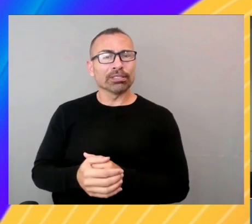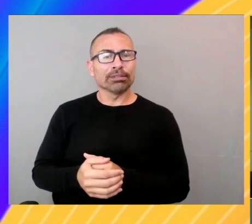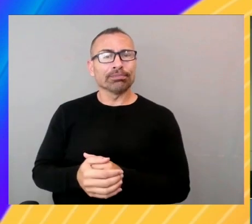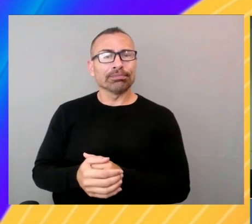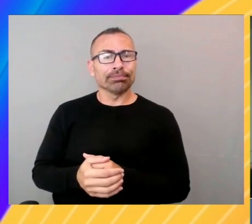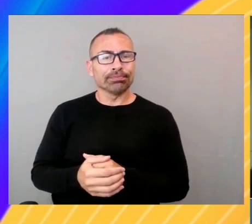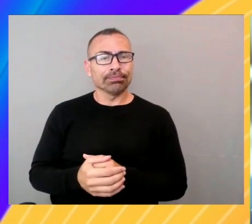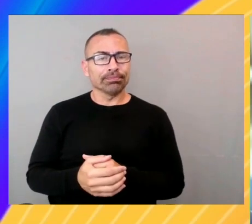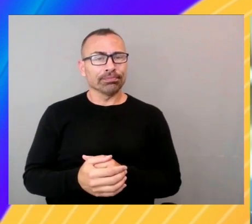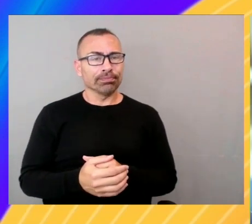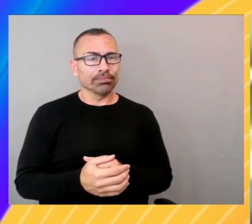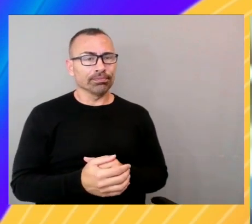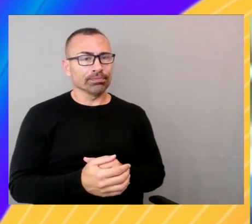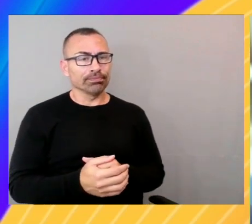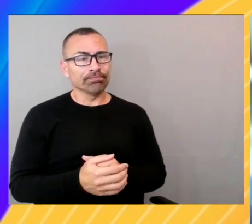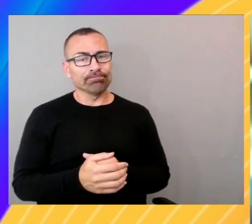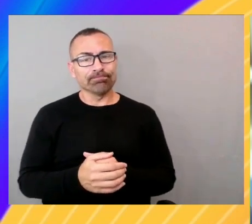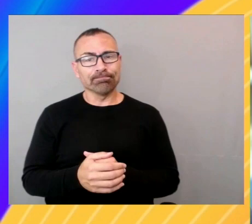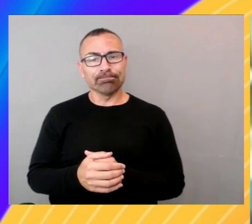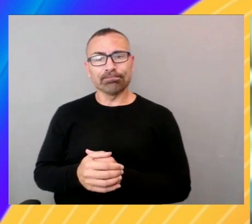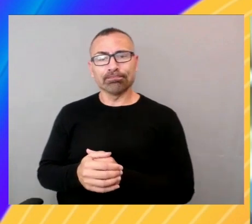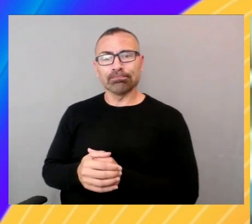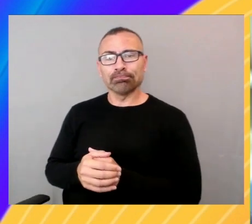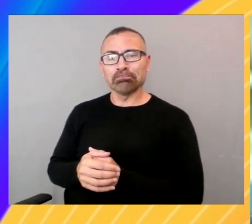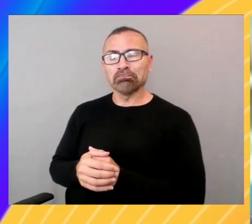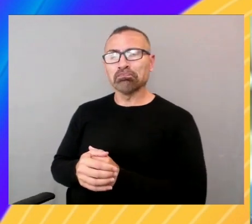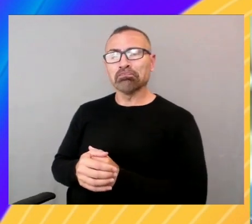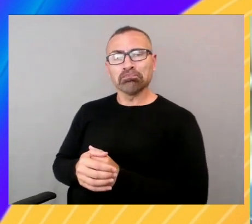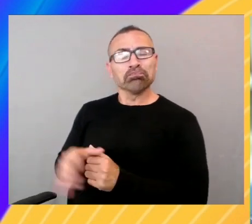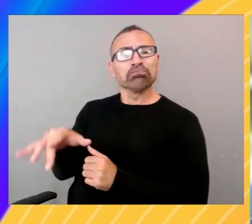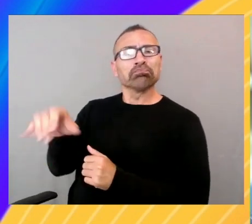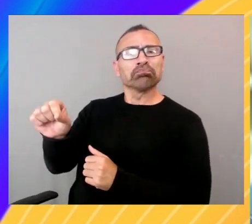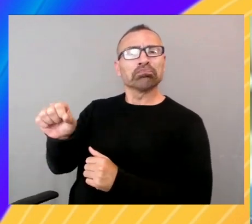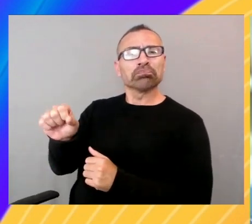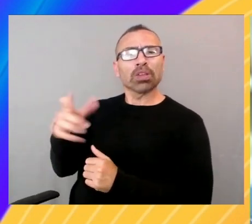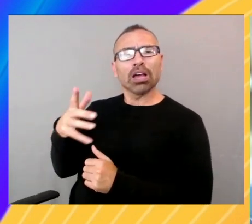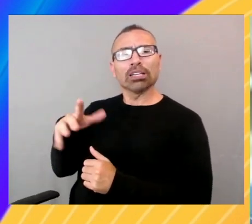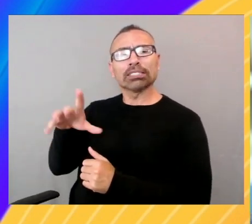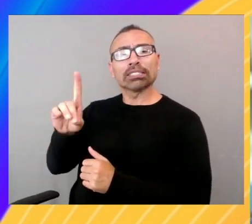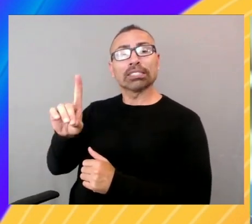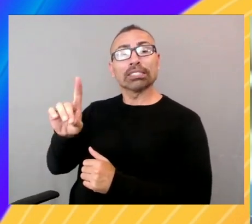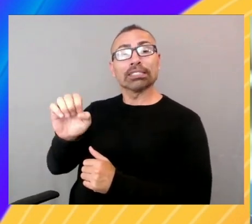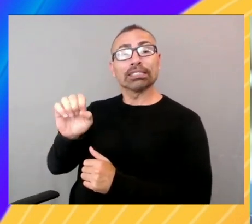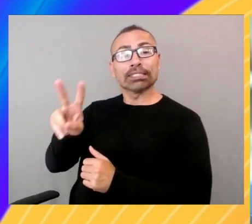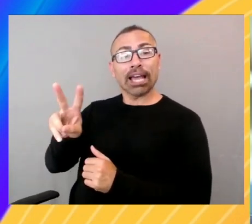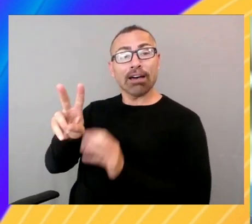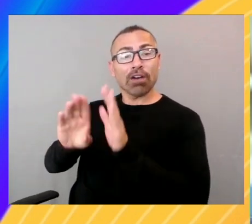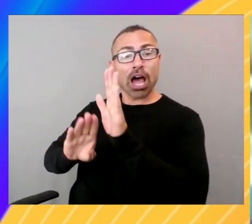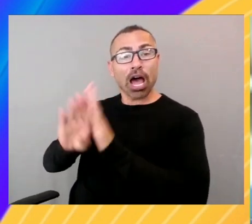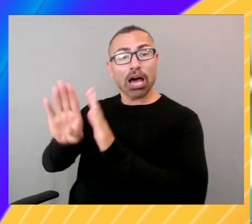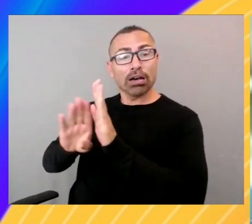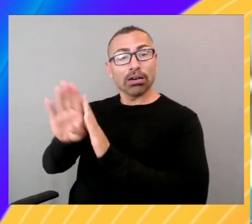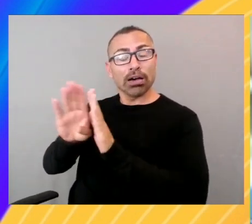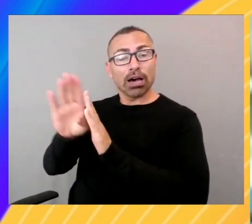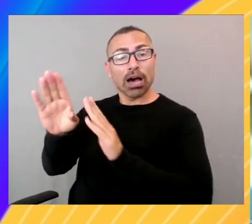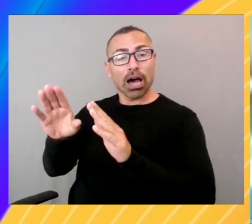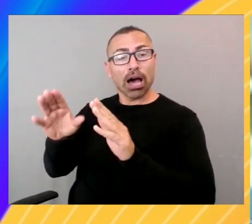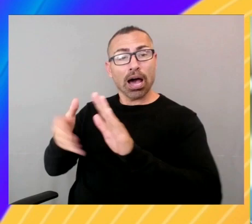DevOps Guru is helping us, monitor the application. It's also automatically give us